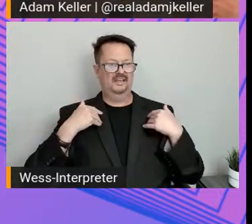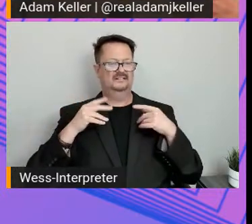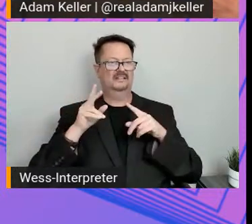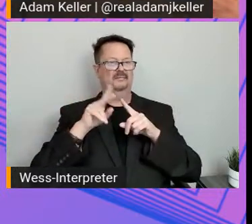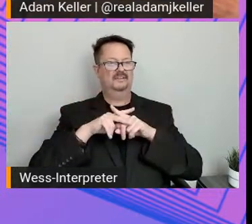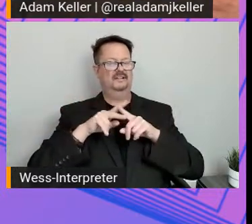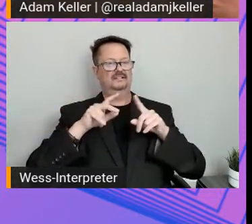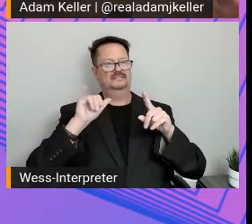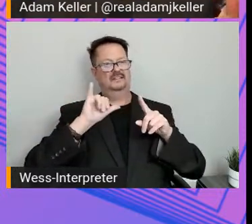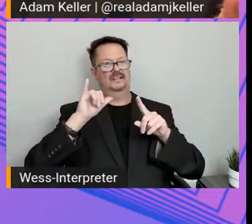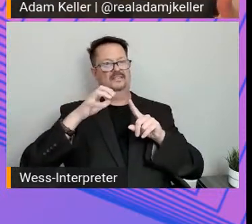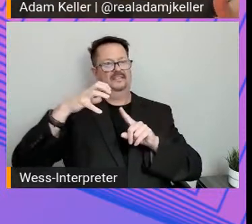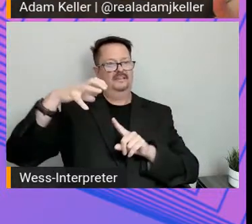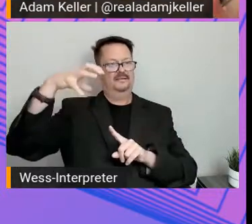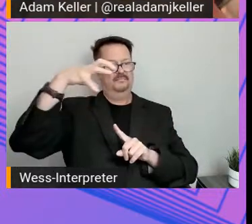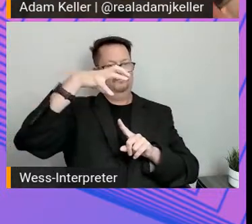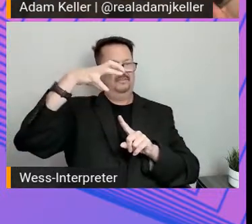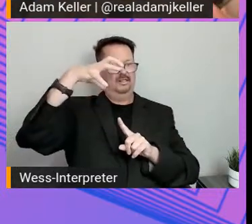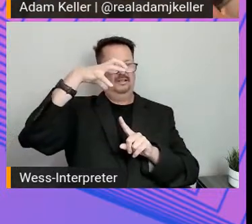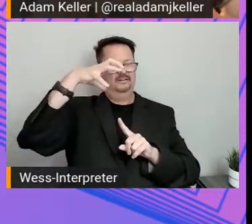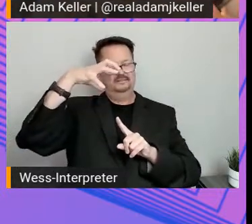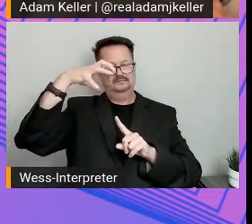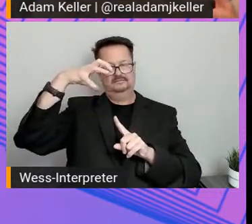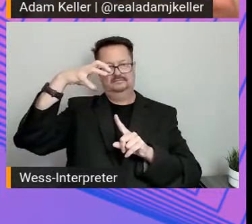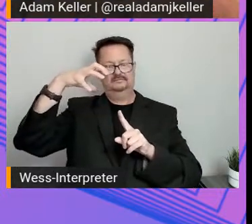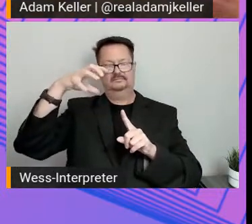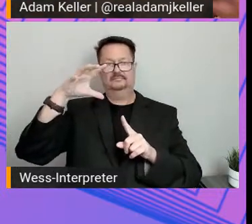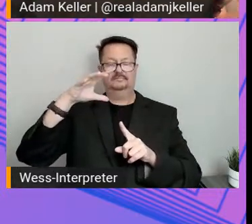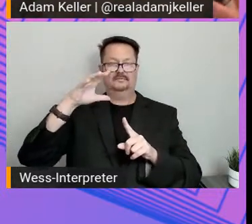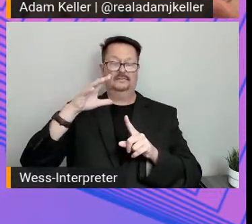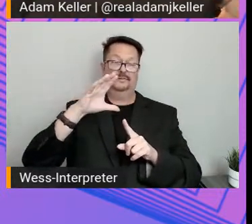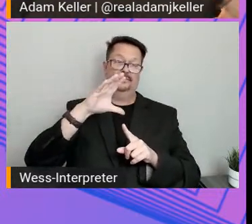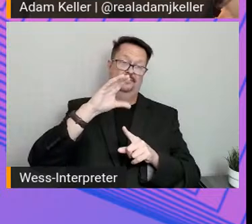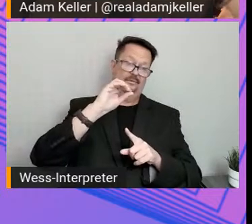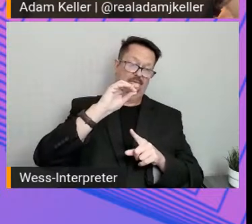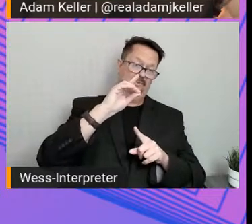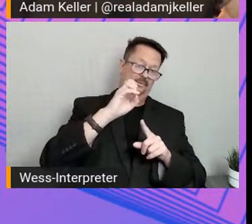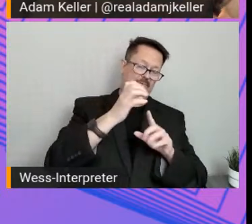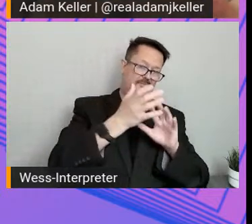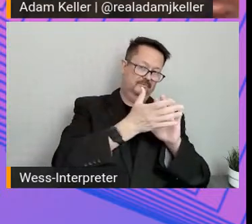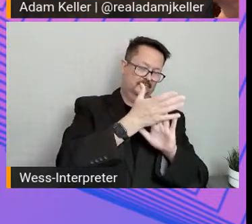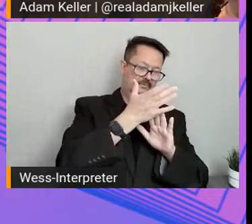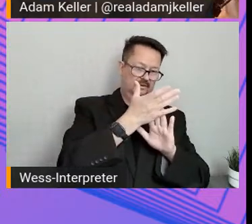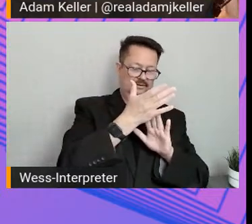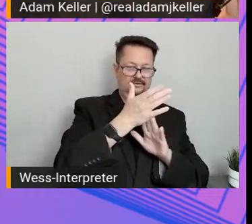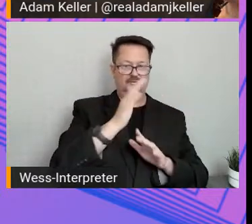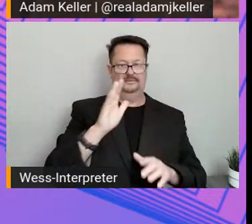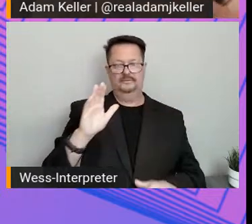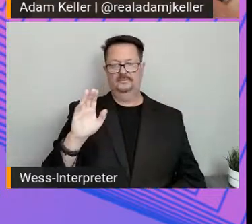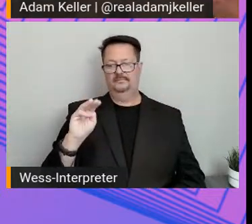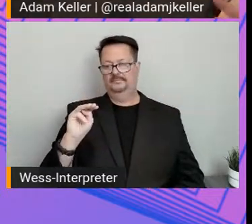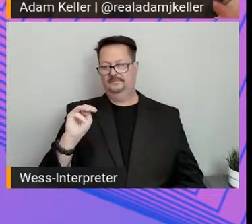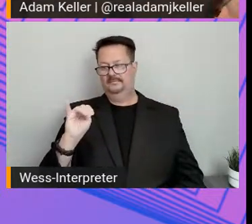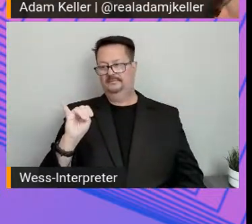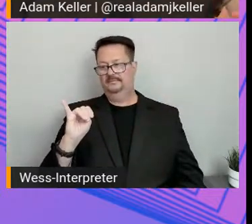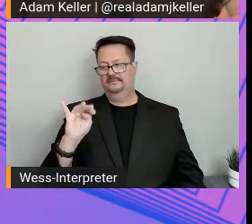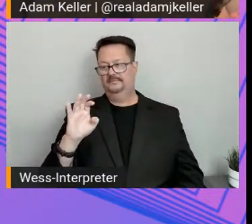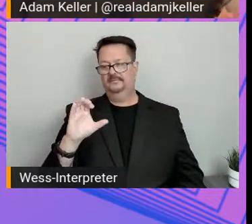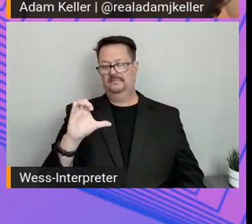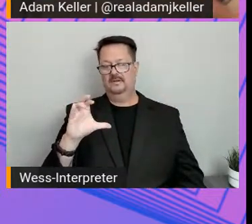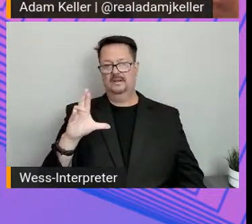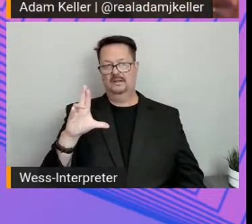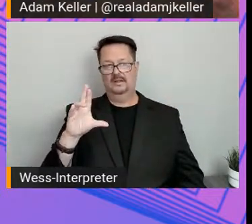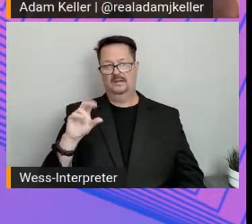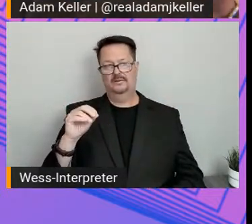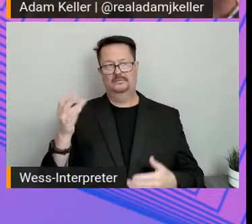umbrella for where your code runs. And, in your microservice environment, you may have, many services